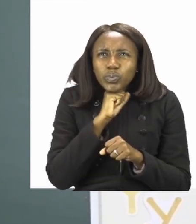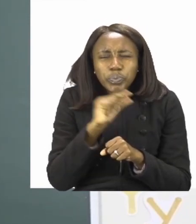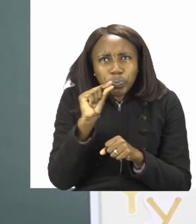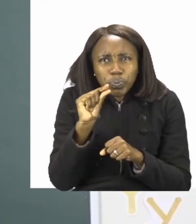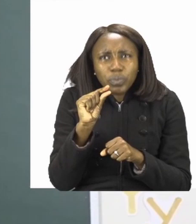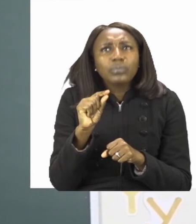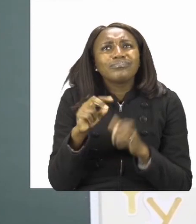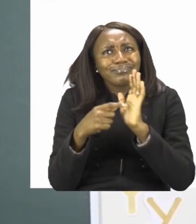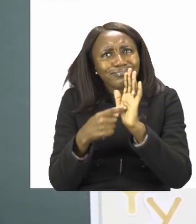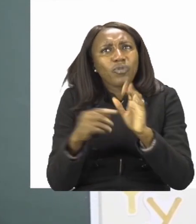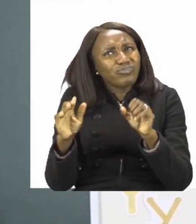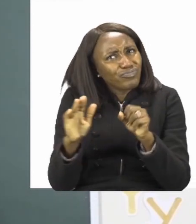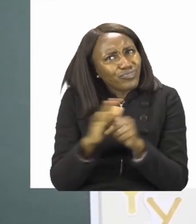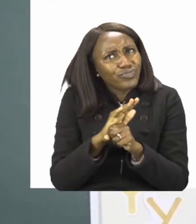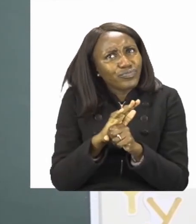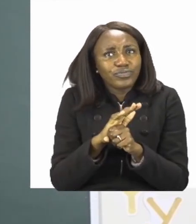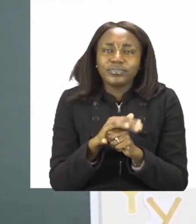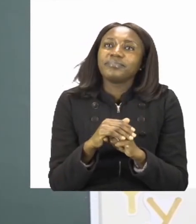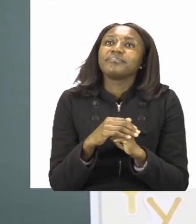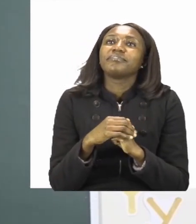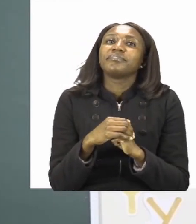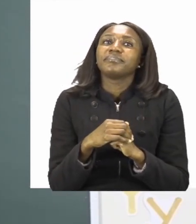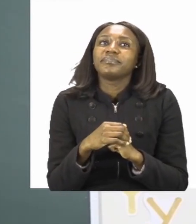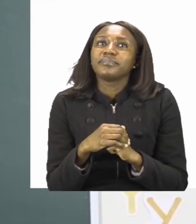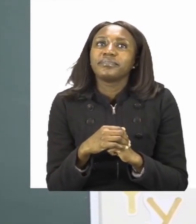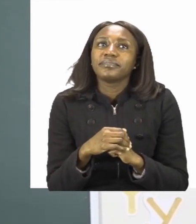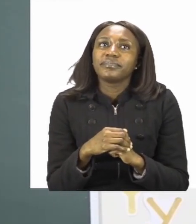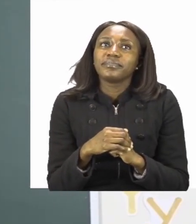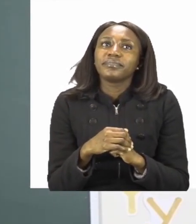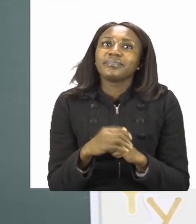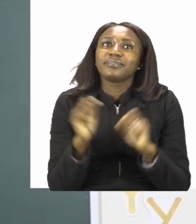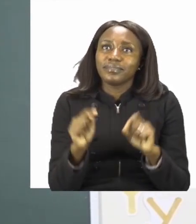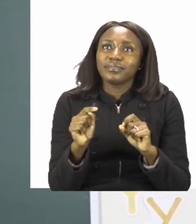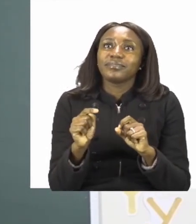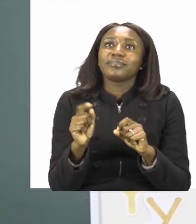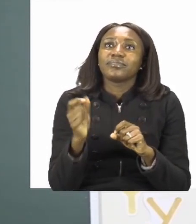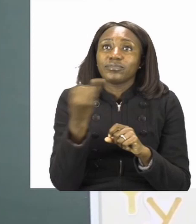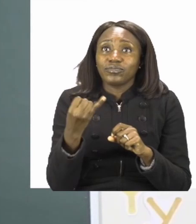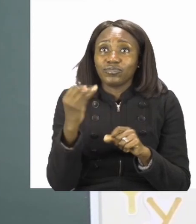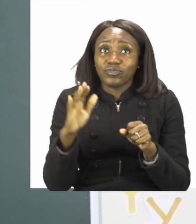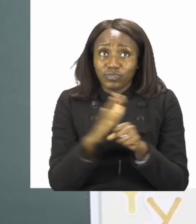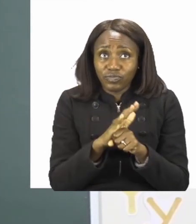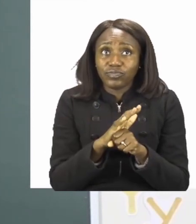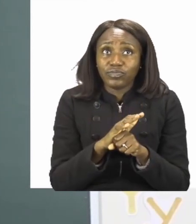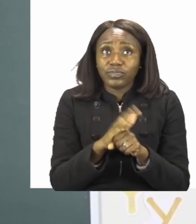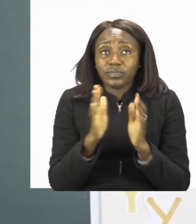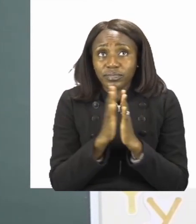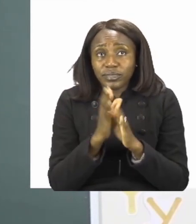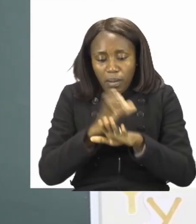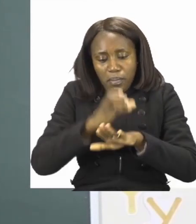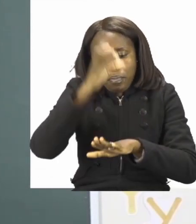show that it is a full bottle of water. For you to draw full, you need to make sure that your bottle